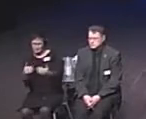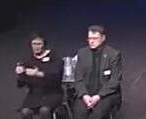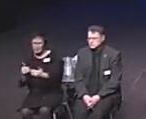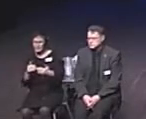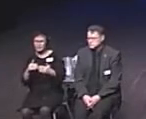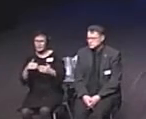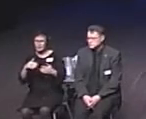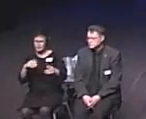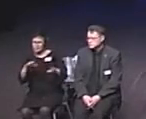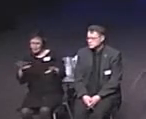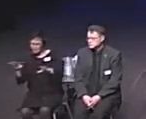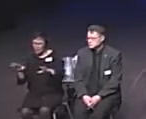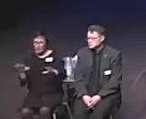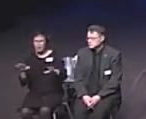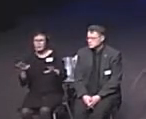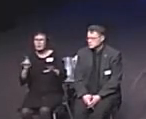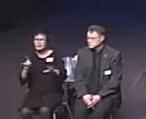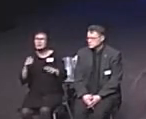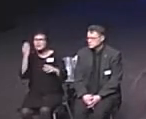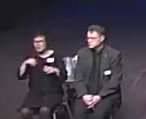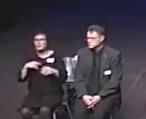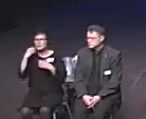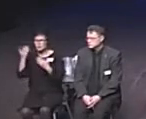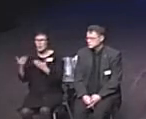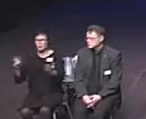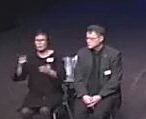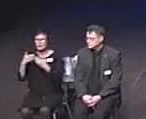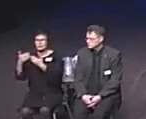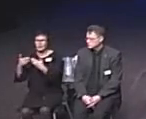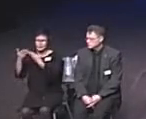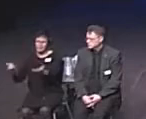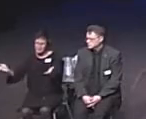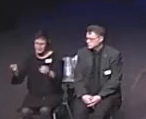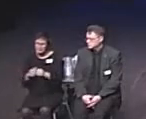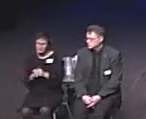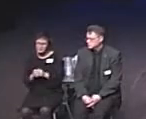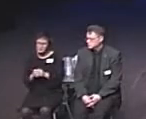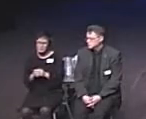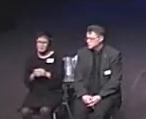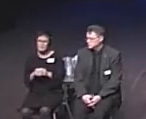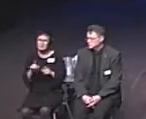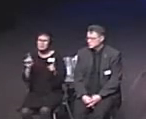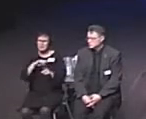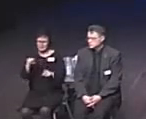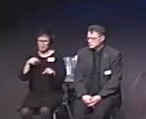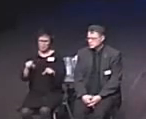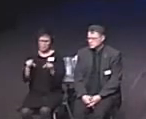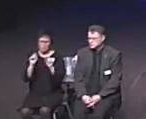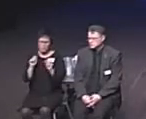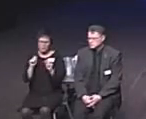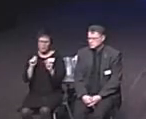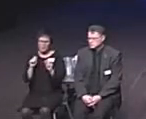developers of what we would eventually show in our exhibition. And a lot of what was found out here was